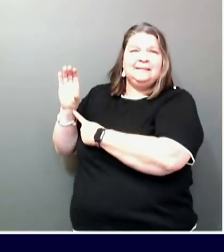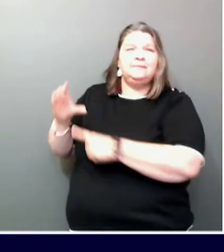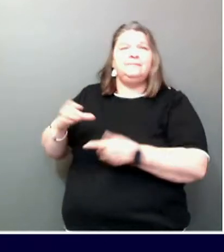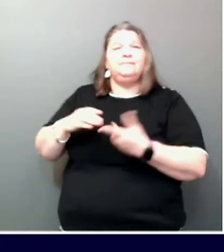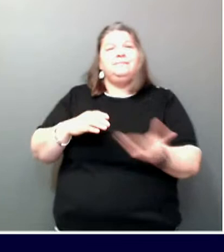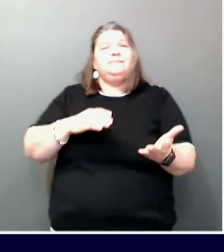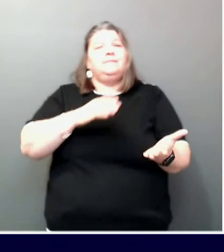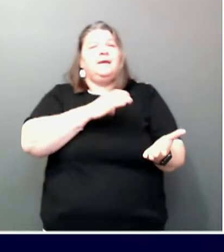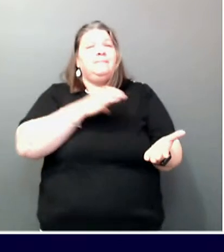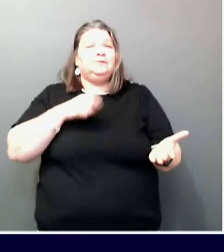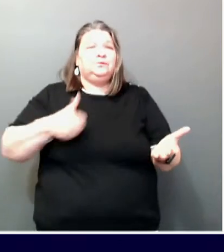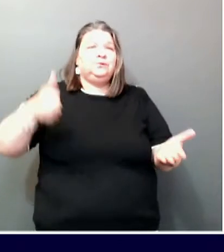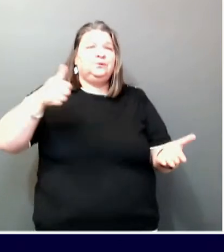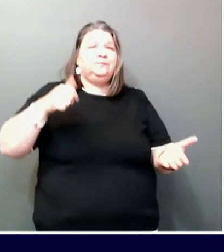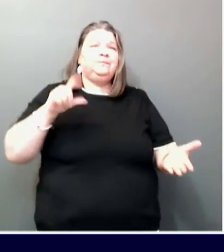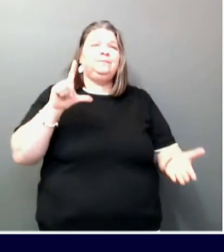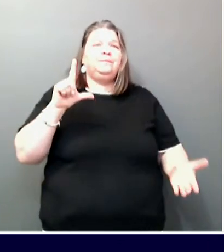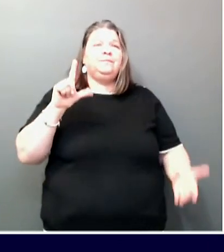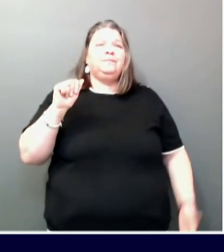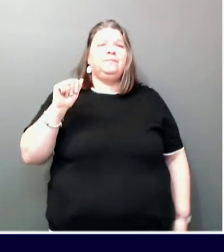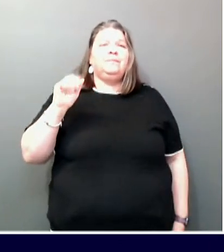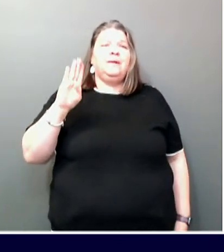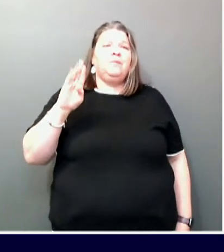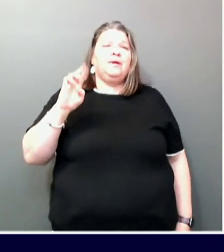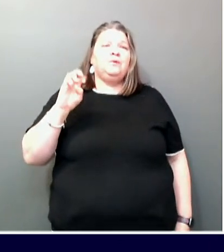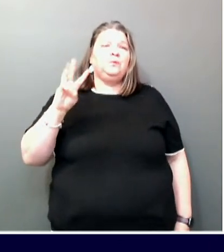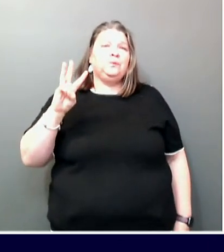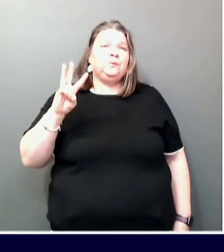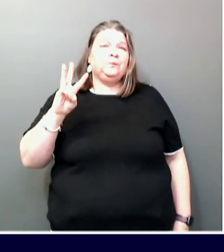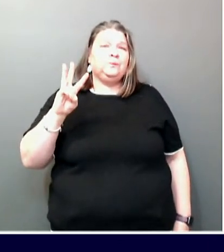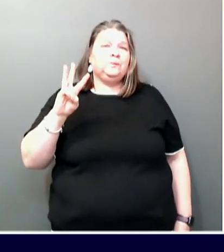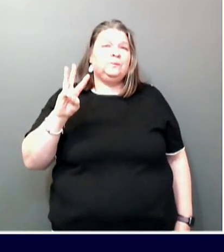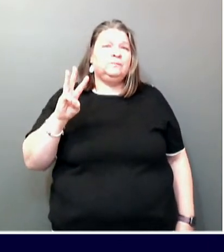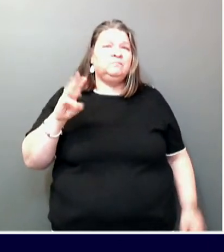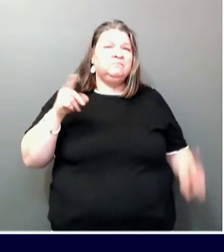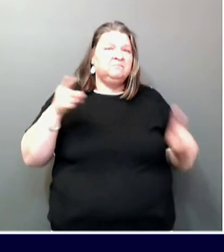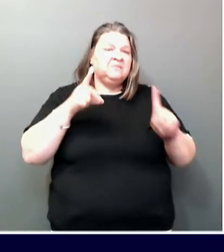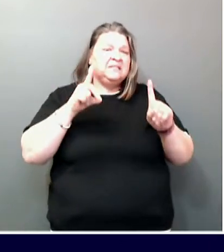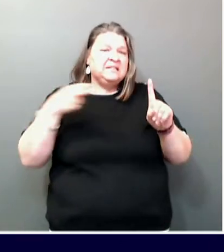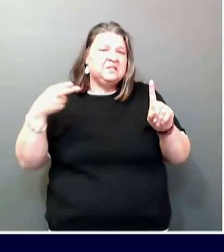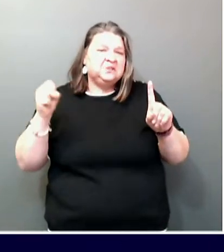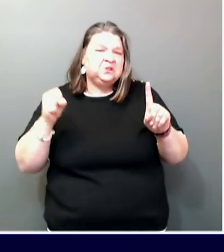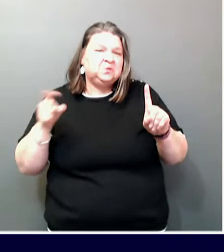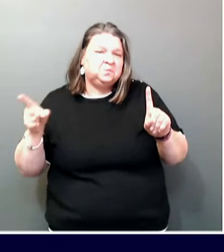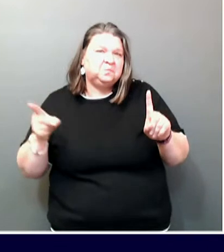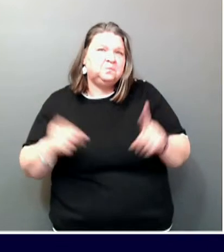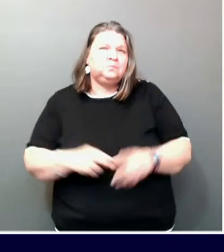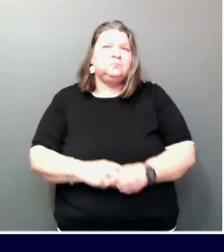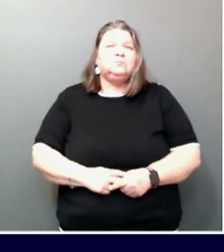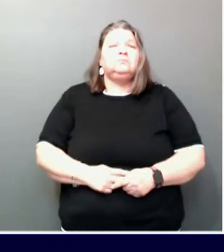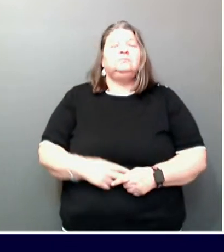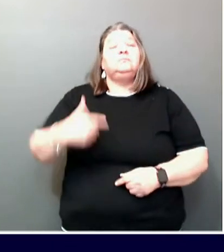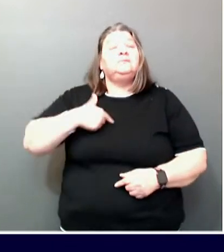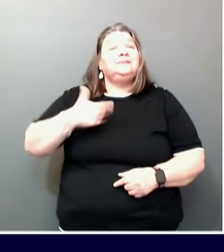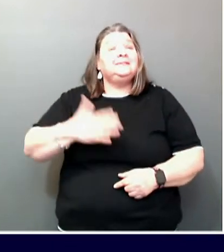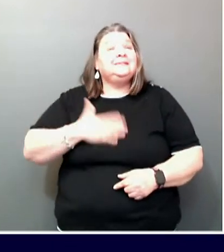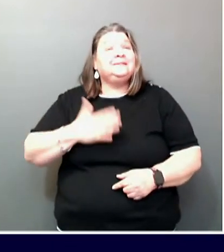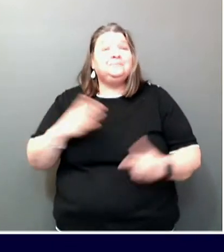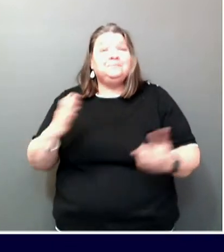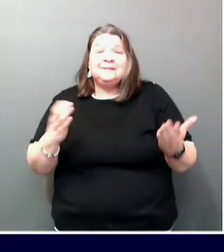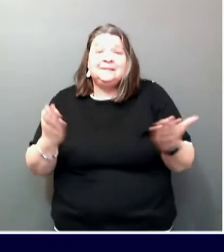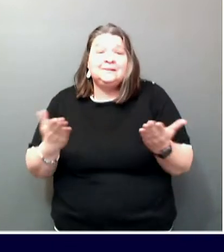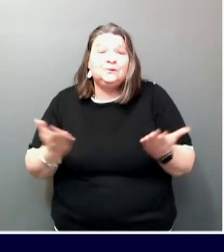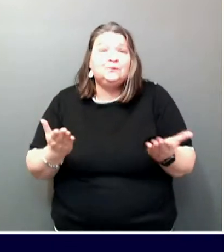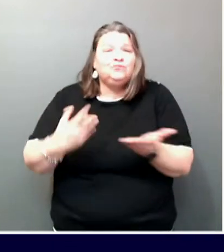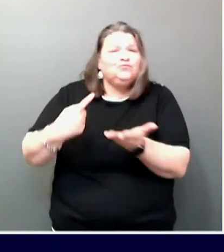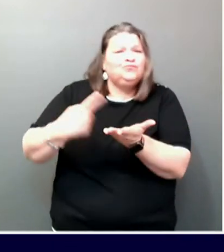Maine's Department of Health and Human Services. Commissioner Wambrew and I are pleased to be with everyone this afternoon to discuss where we stand with respect